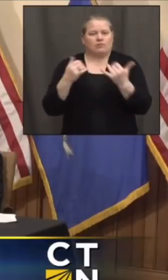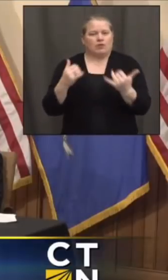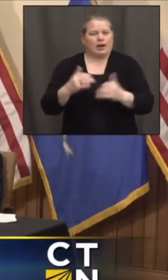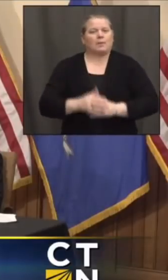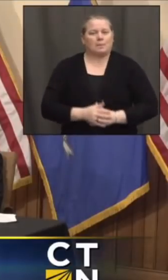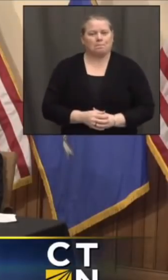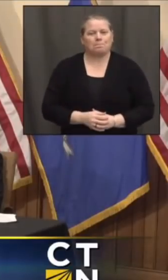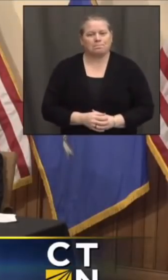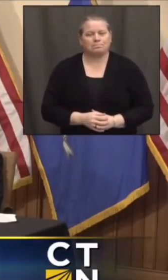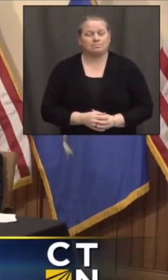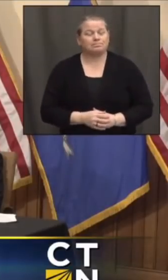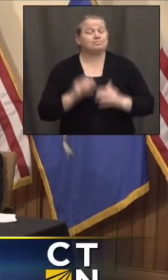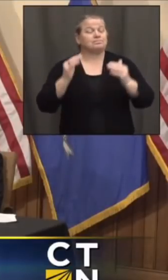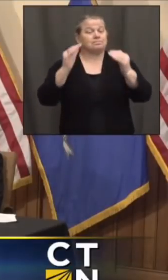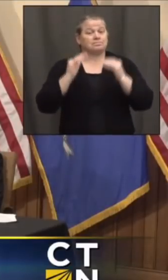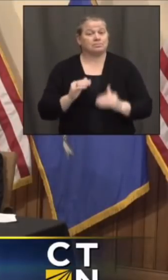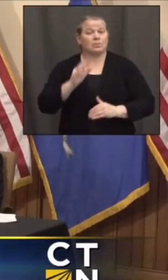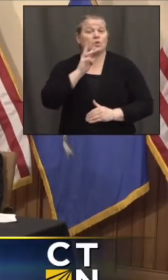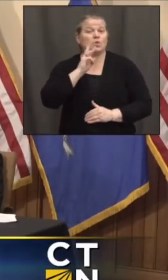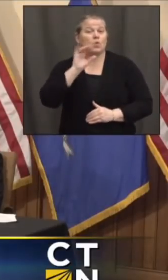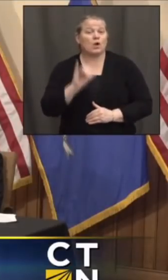Republican American.